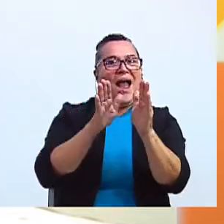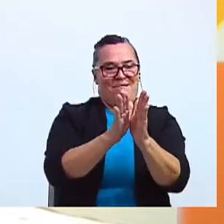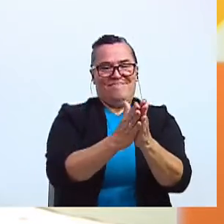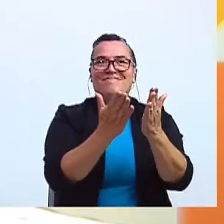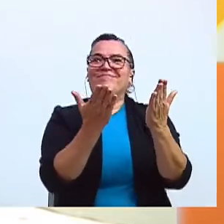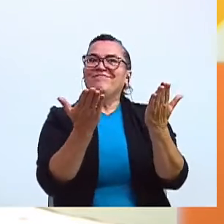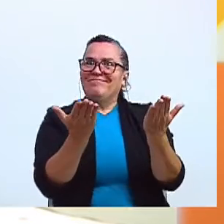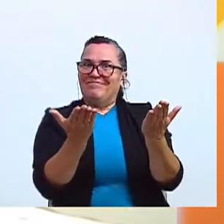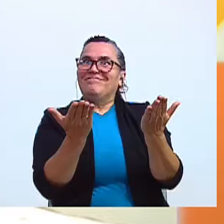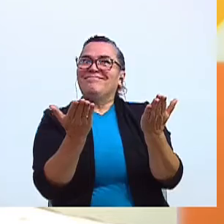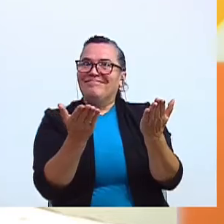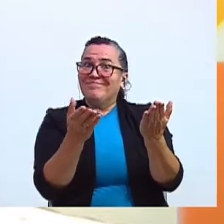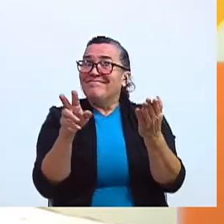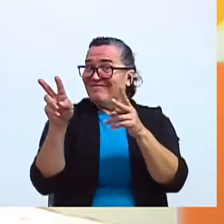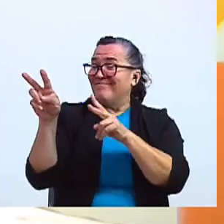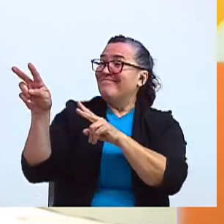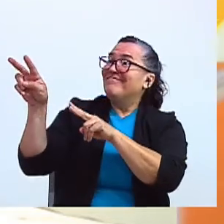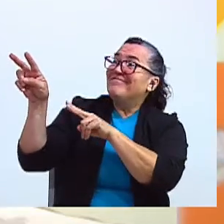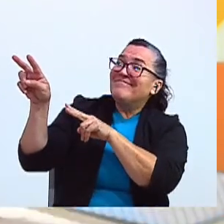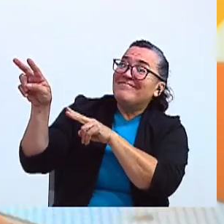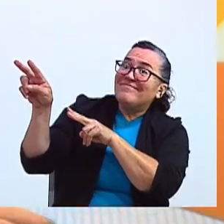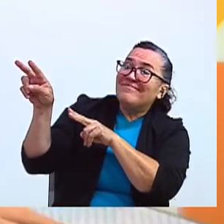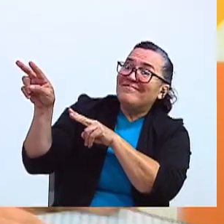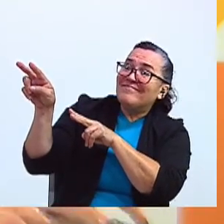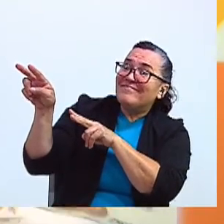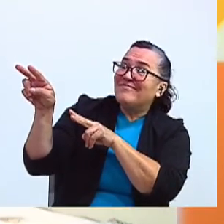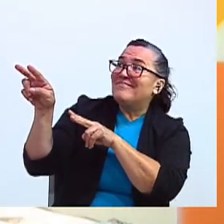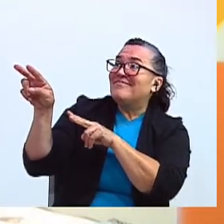a notebook,